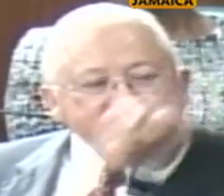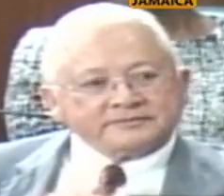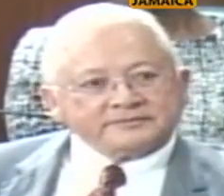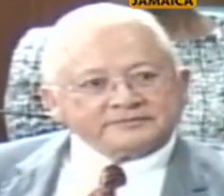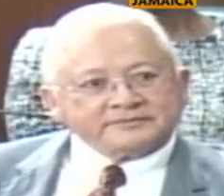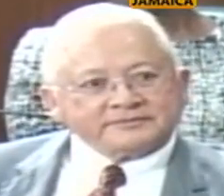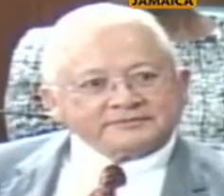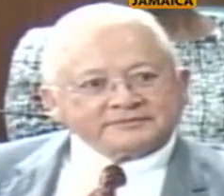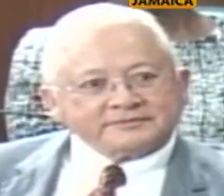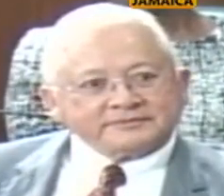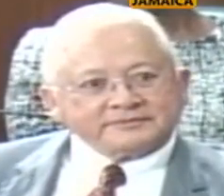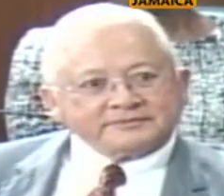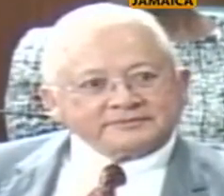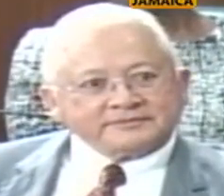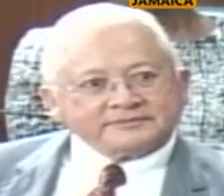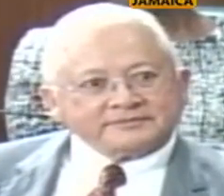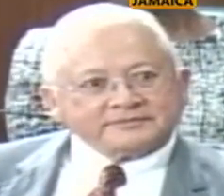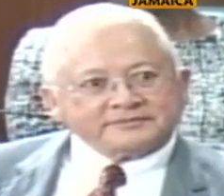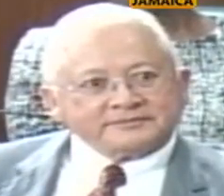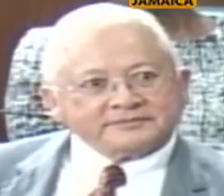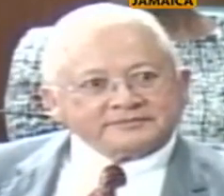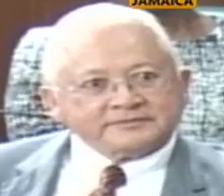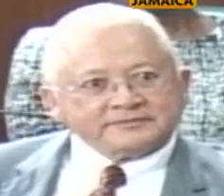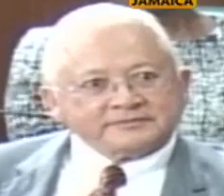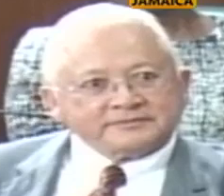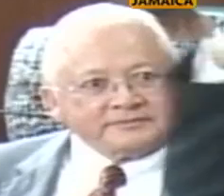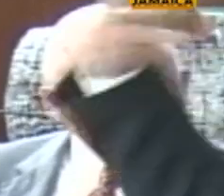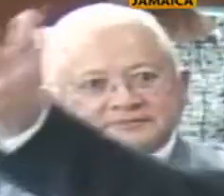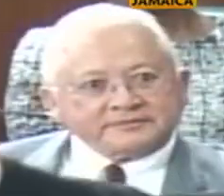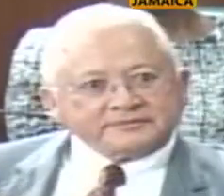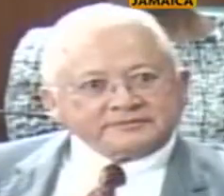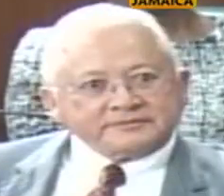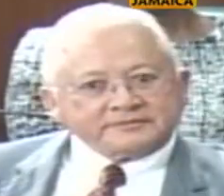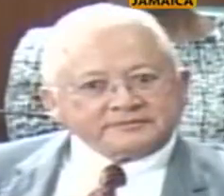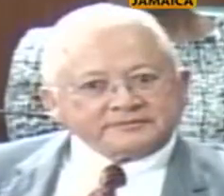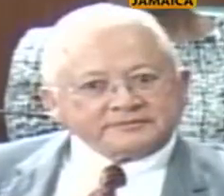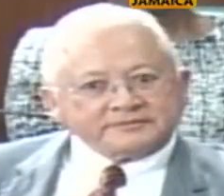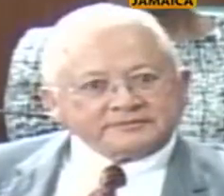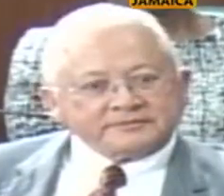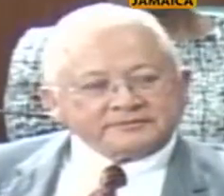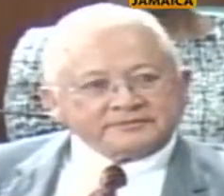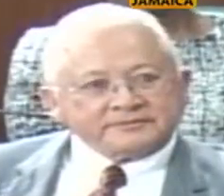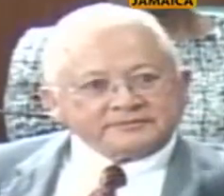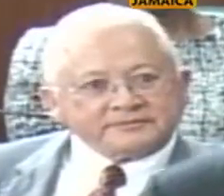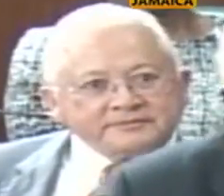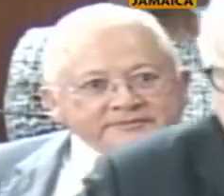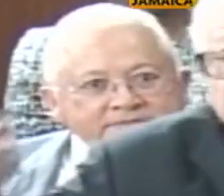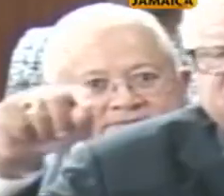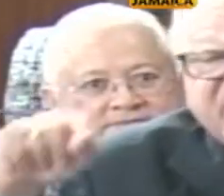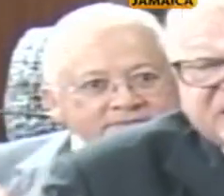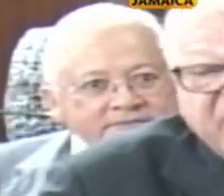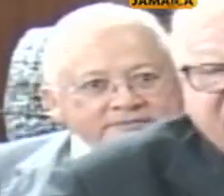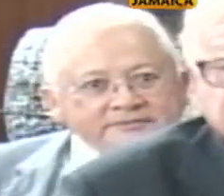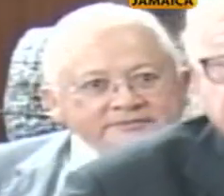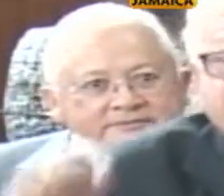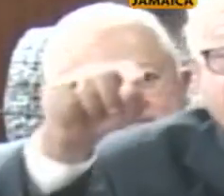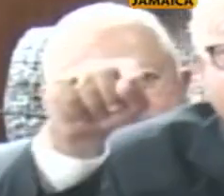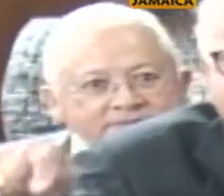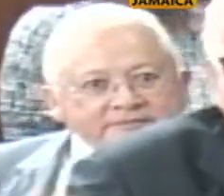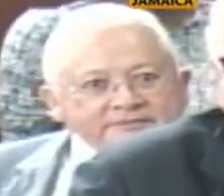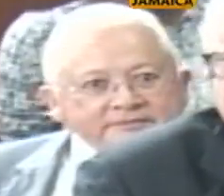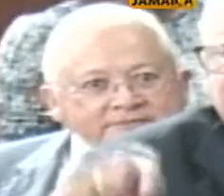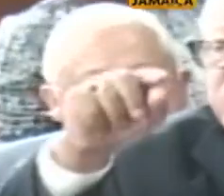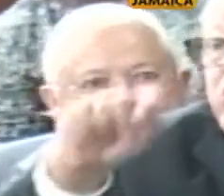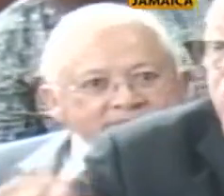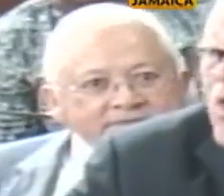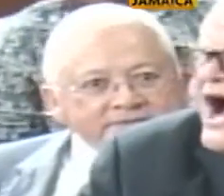situation and use as evidence sus. That is a statement that I will stand by until I die.